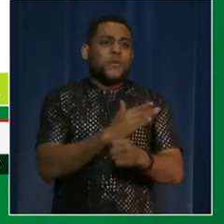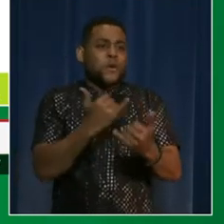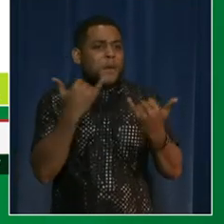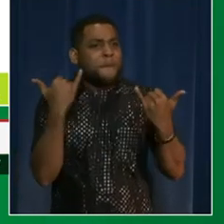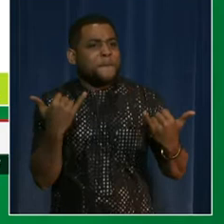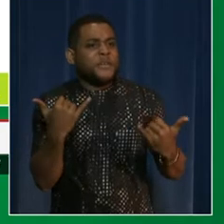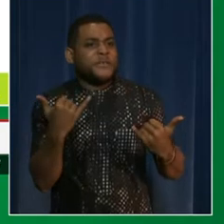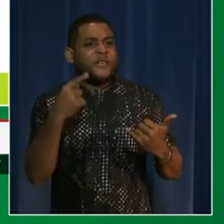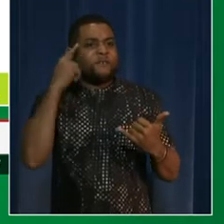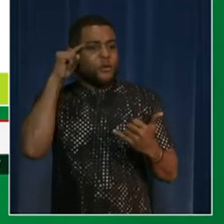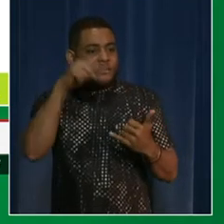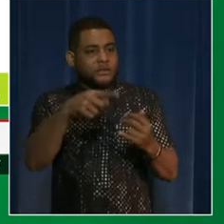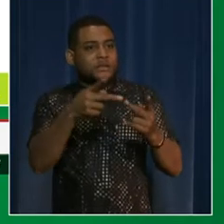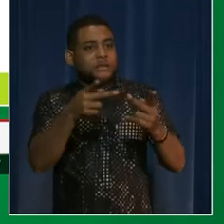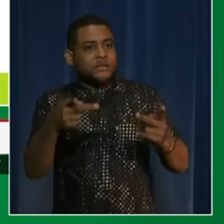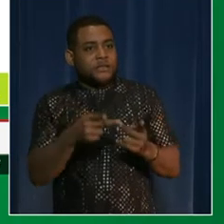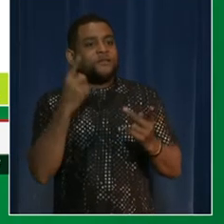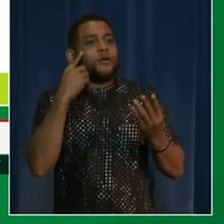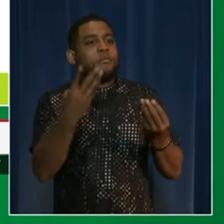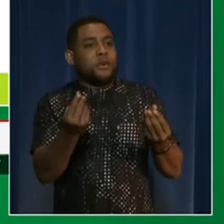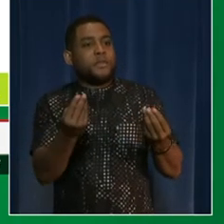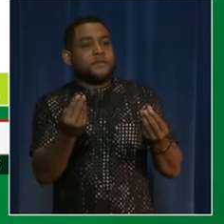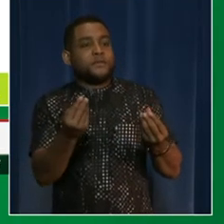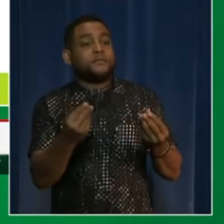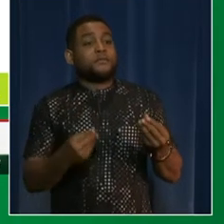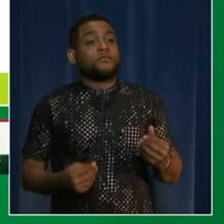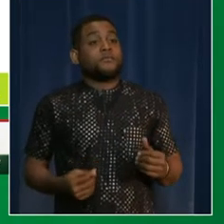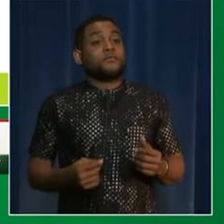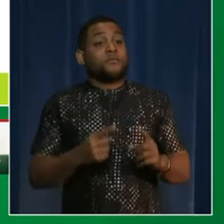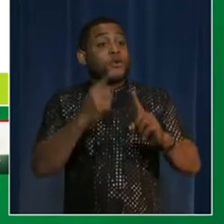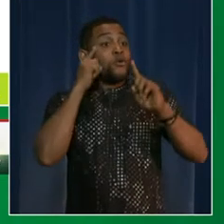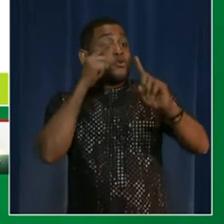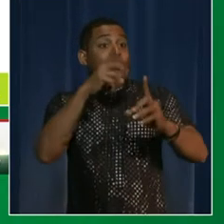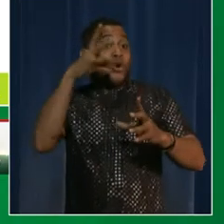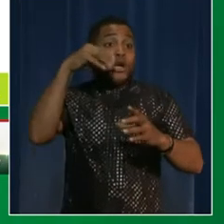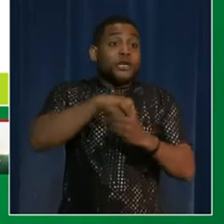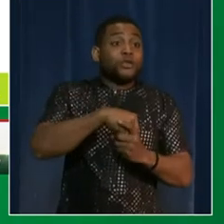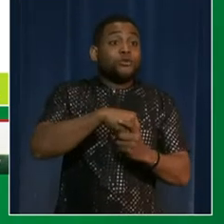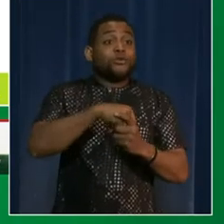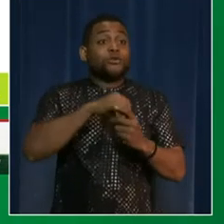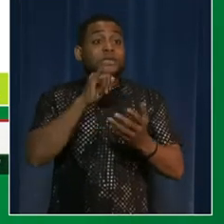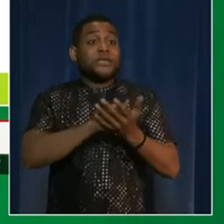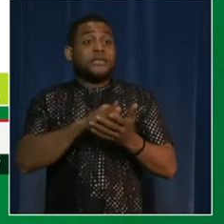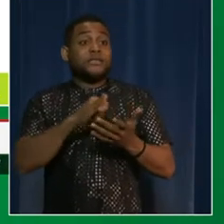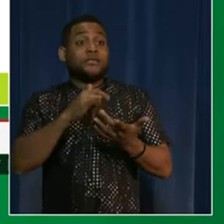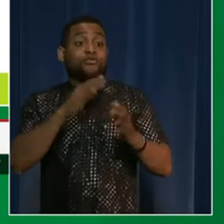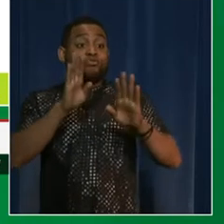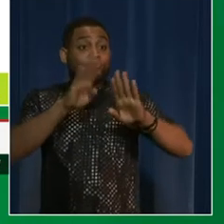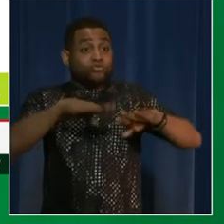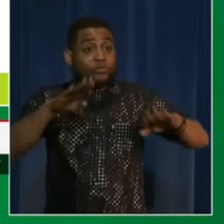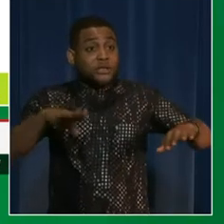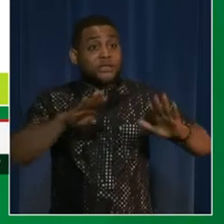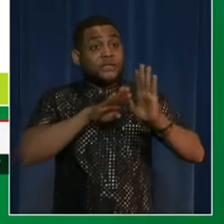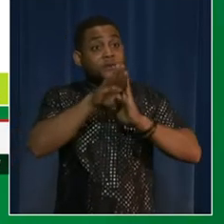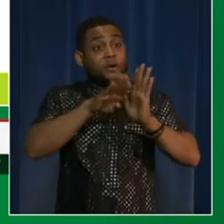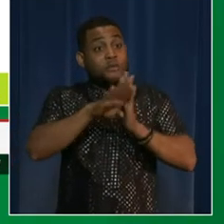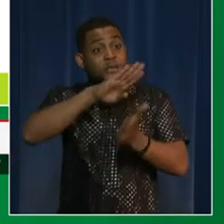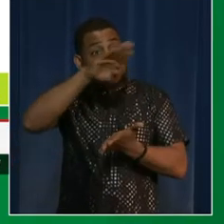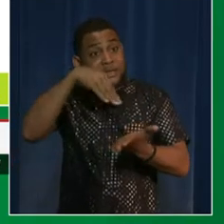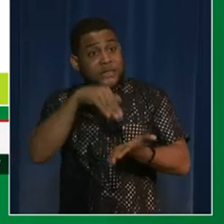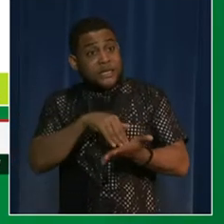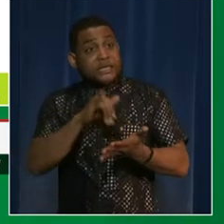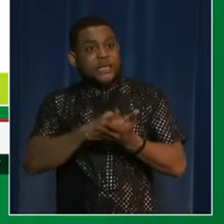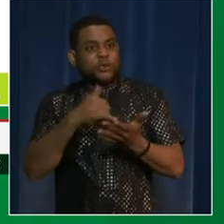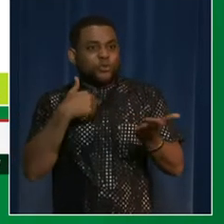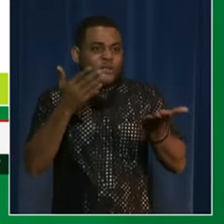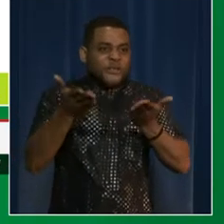and property. The scope will also include a child development center that will serve a limited